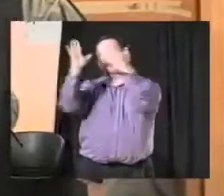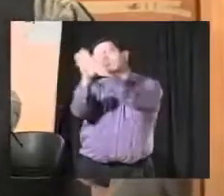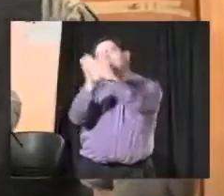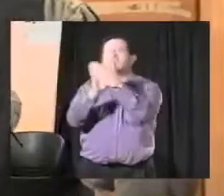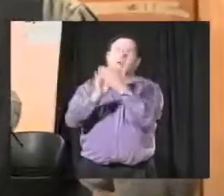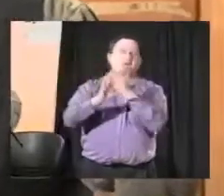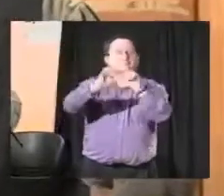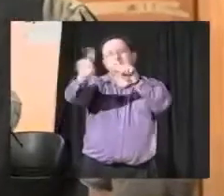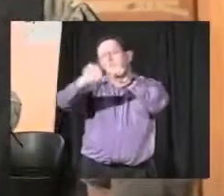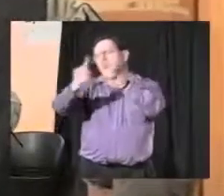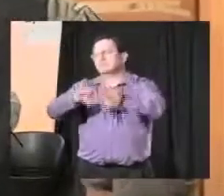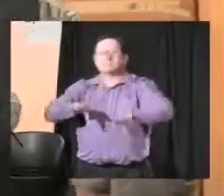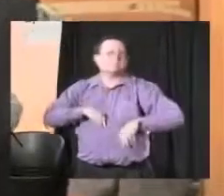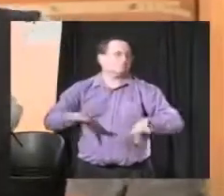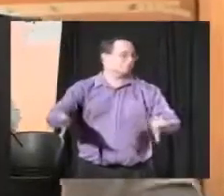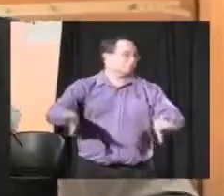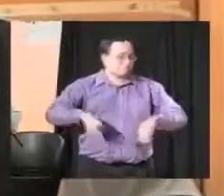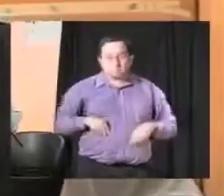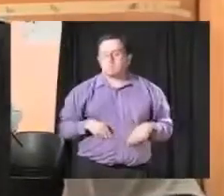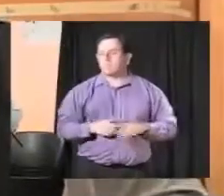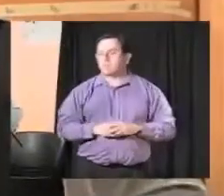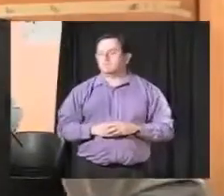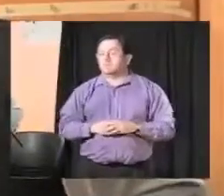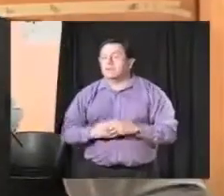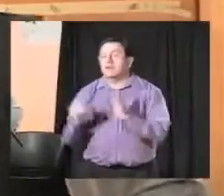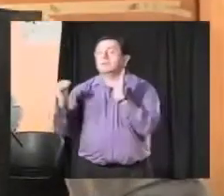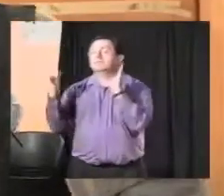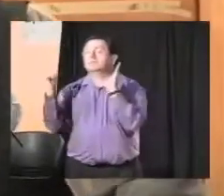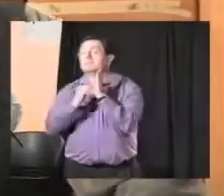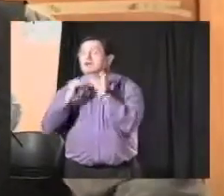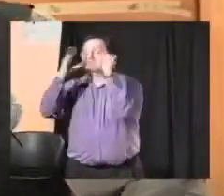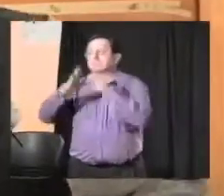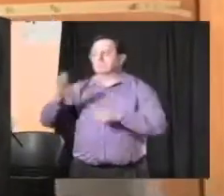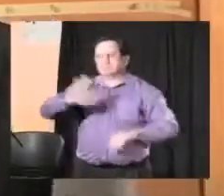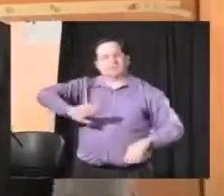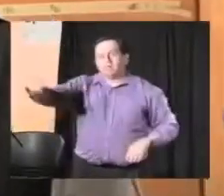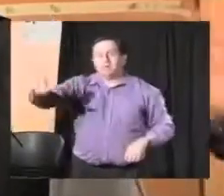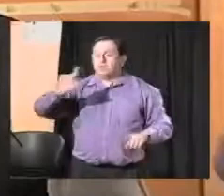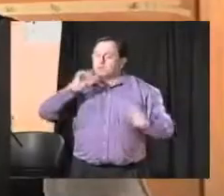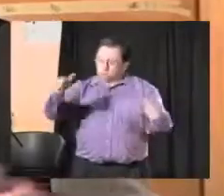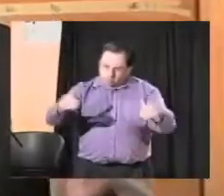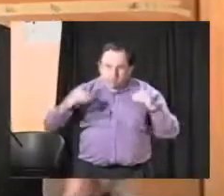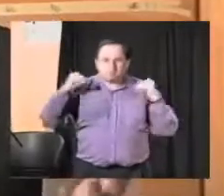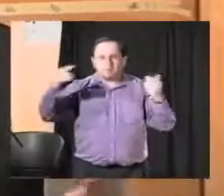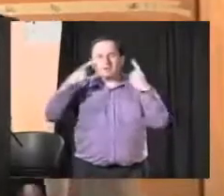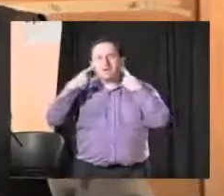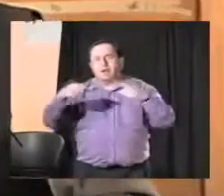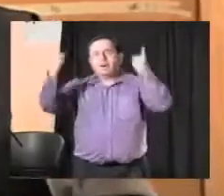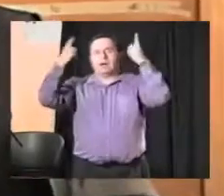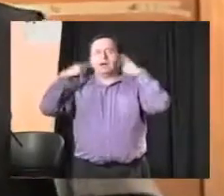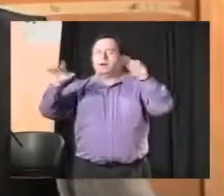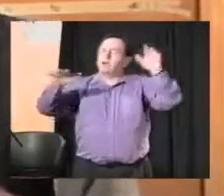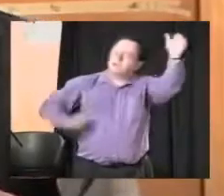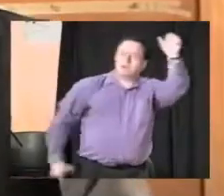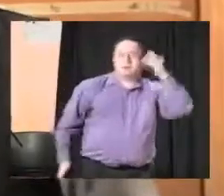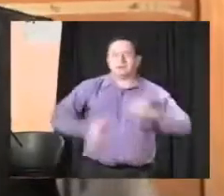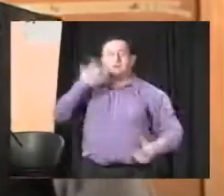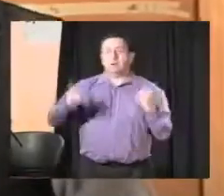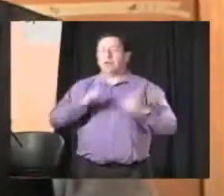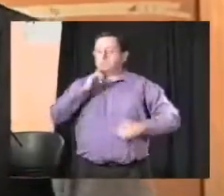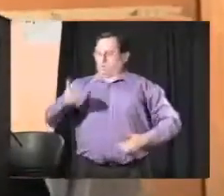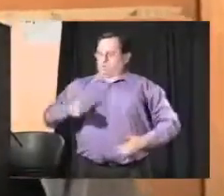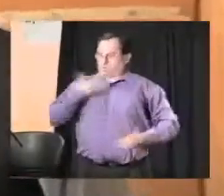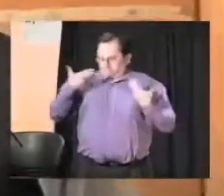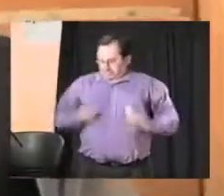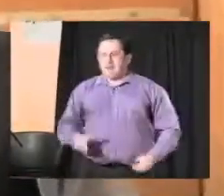of their own differences. We're doctors, artists, teachers, nothing's holding us back. We really make our mark with such a lively pack. I'm so glad I've